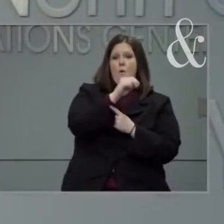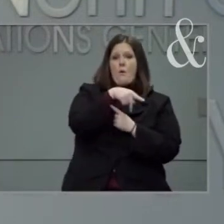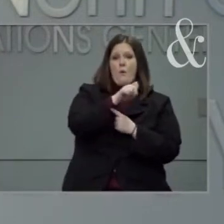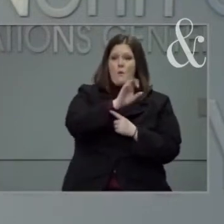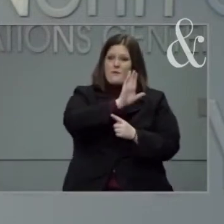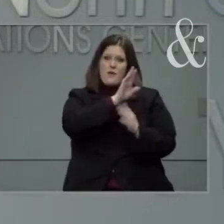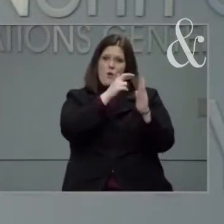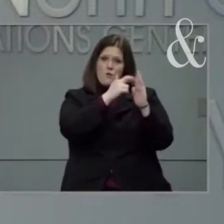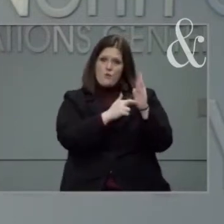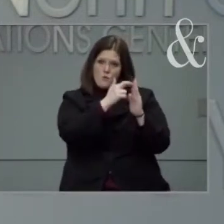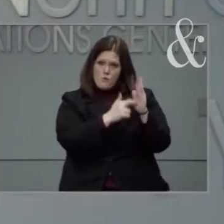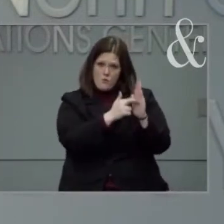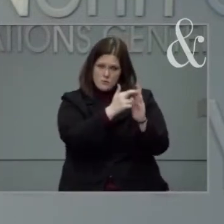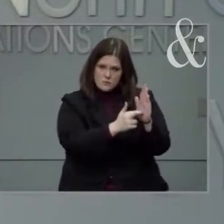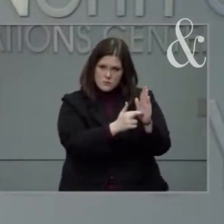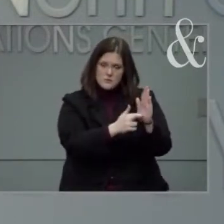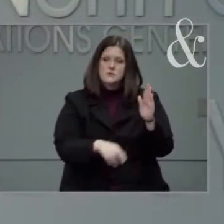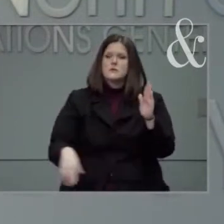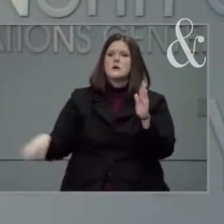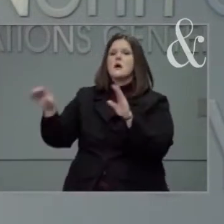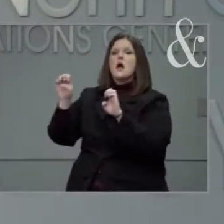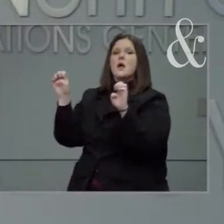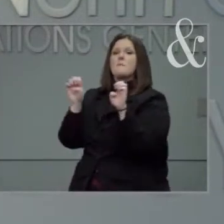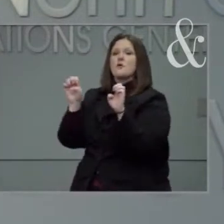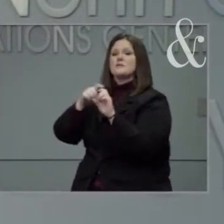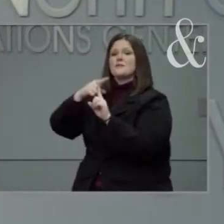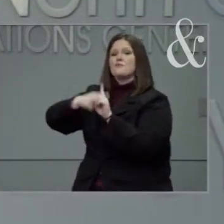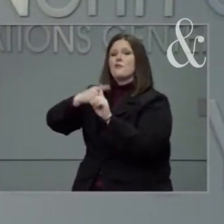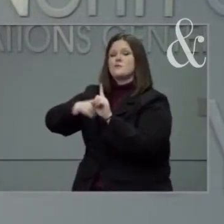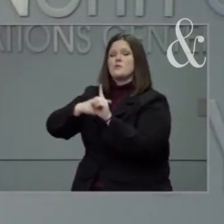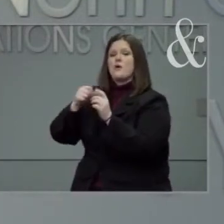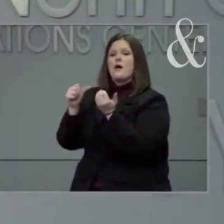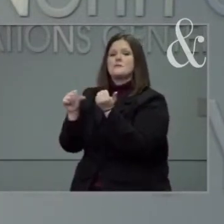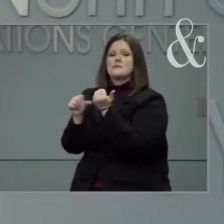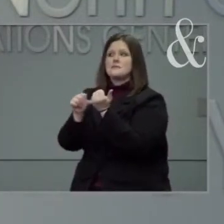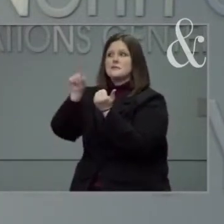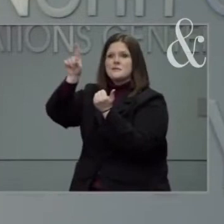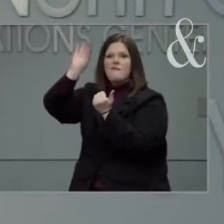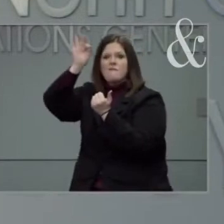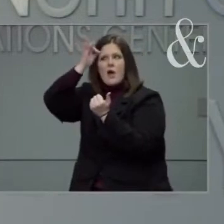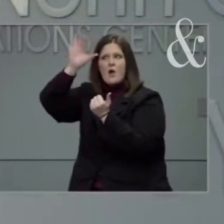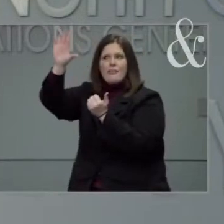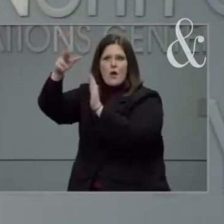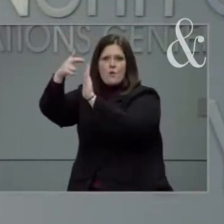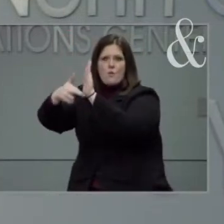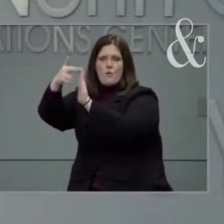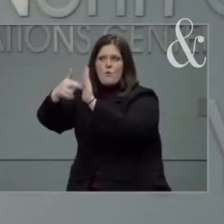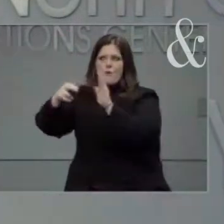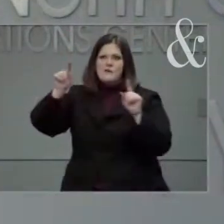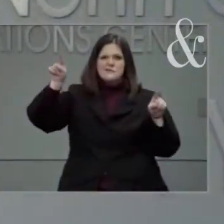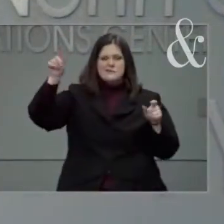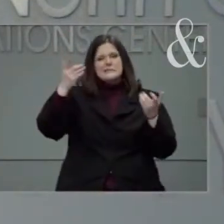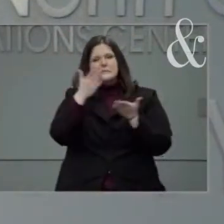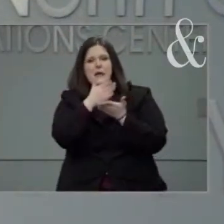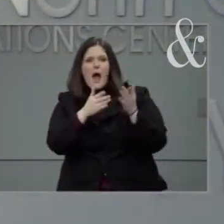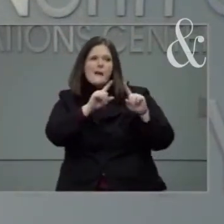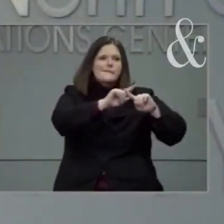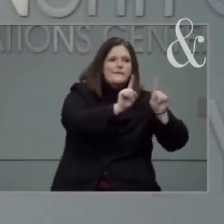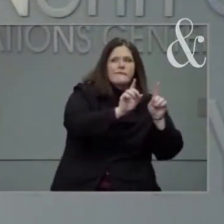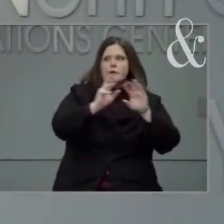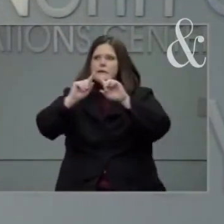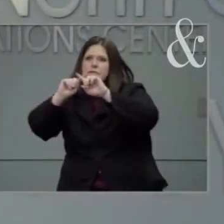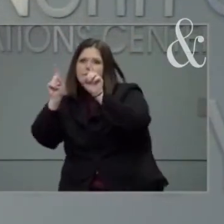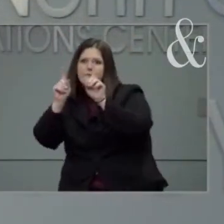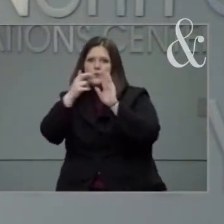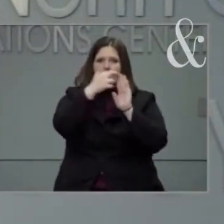guidelines were versus the emergency rental assistance guidelines that the federal government has provided. We're trying to match those up to